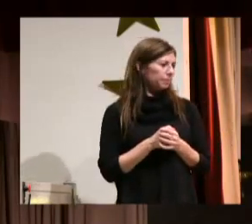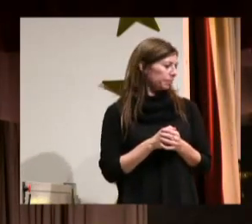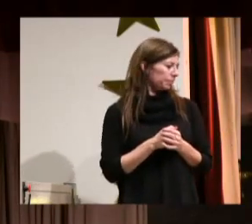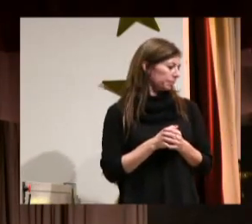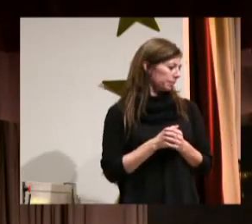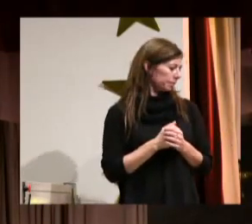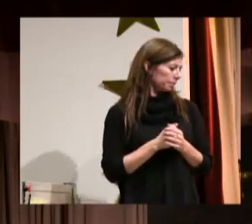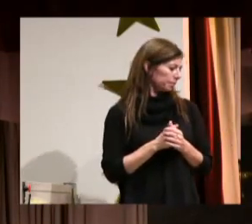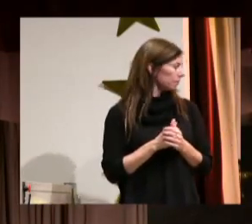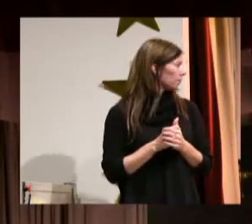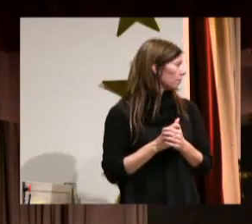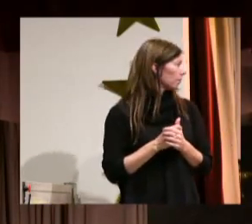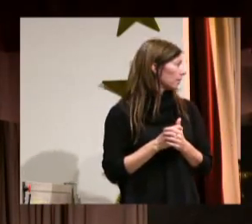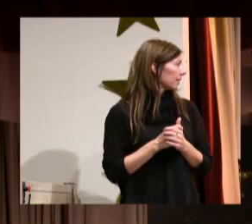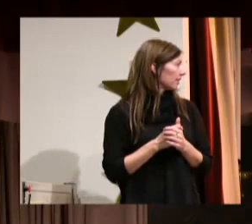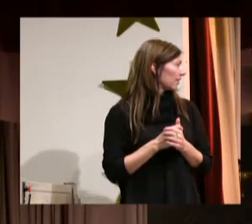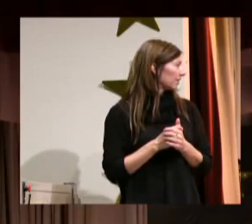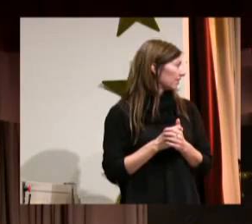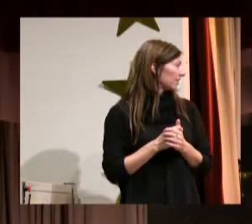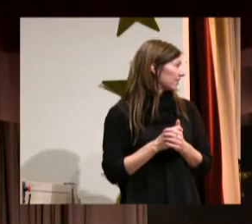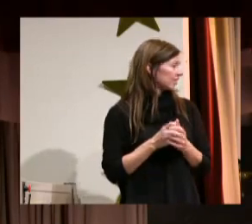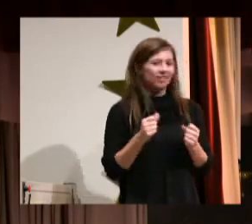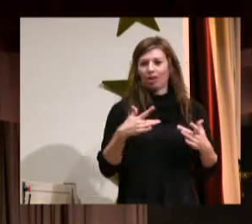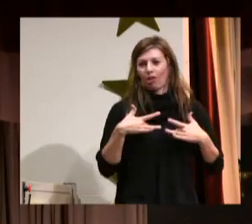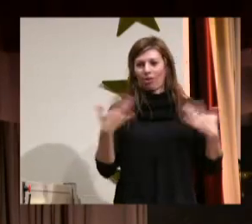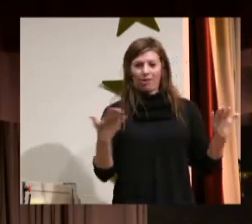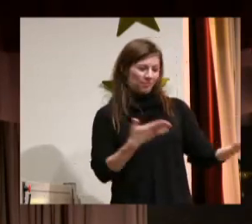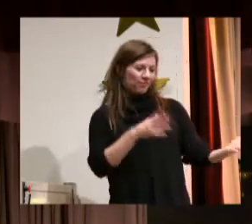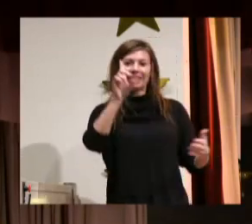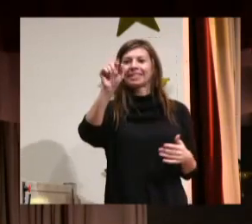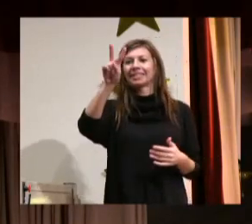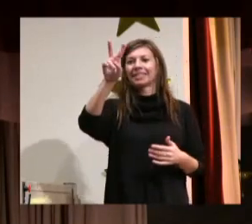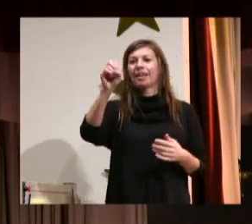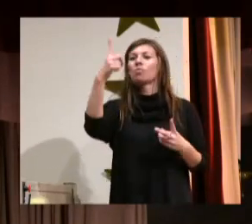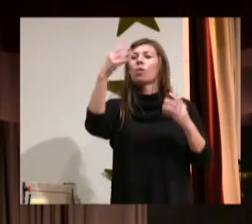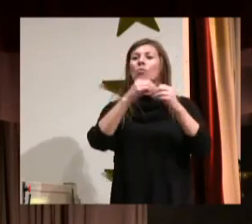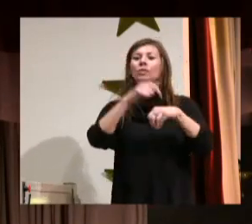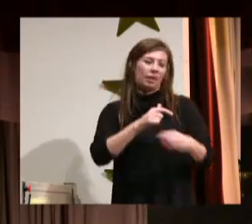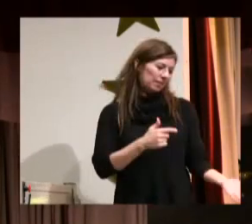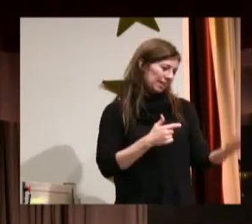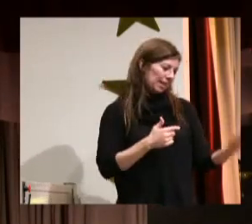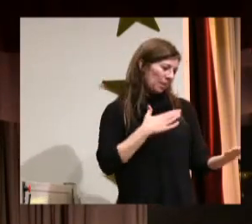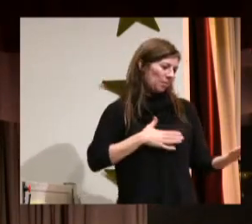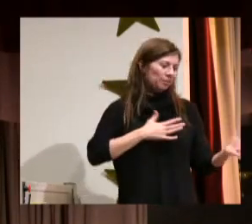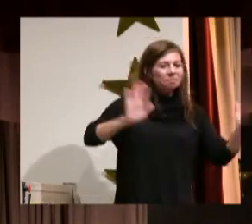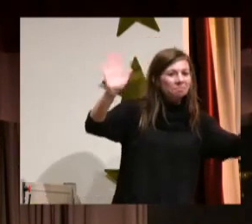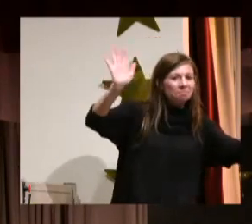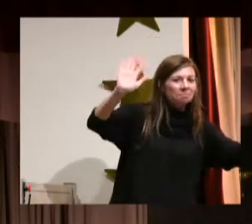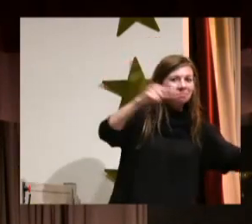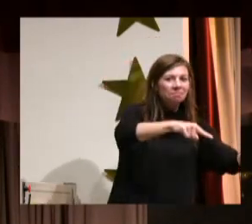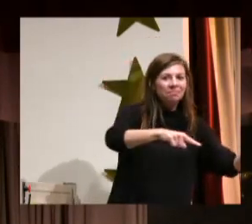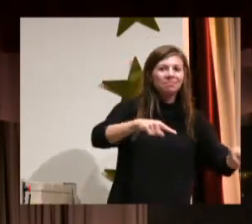Okay, and it's just a thrill to have you here tonight. Dave, one more time, stand up. Wave to the audience.